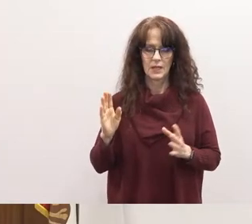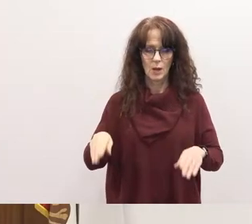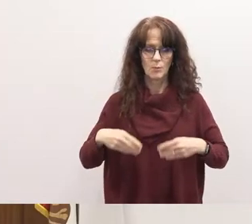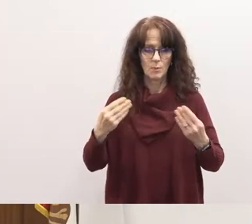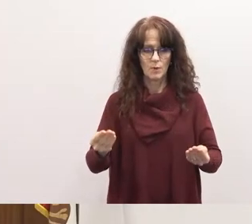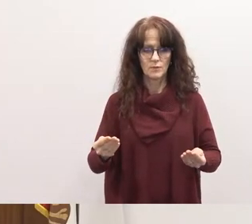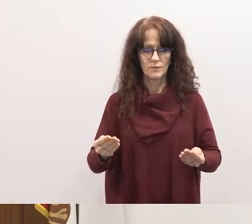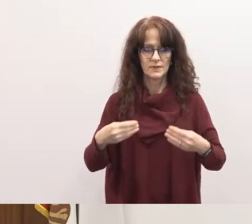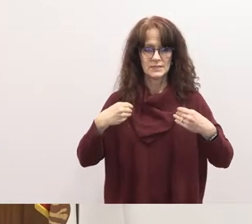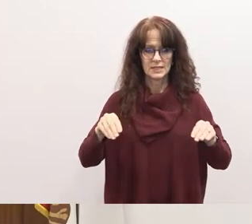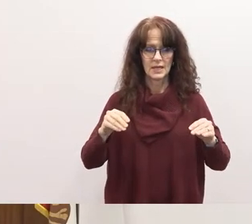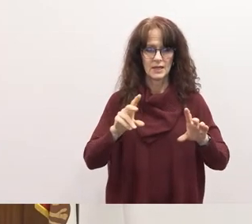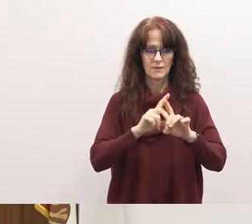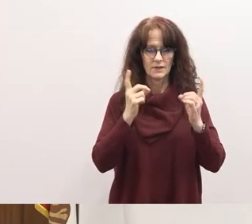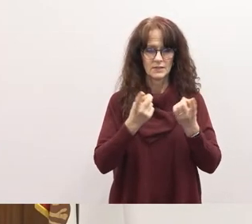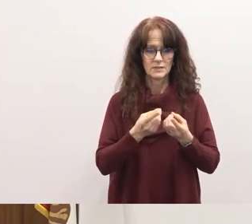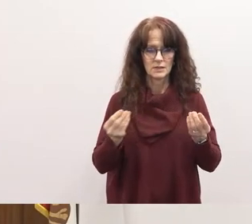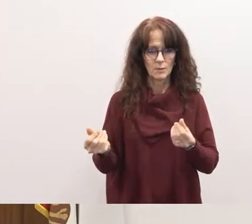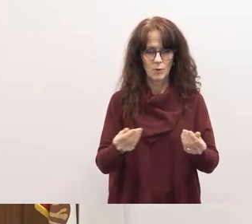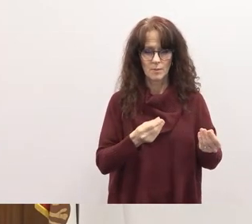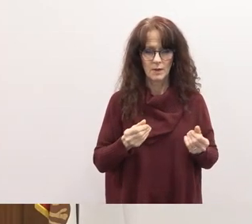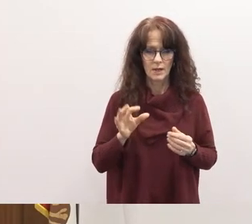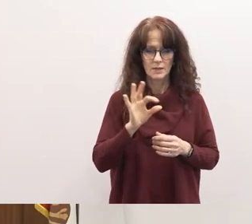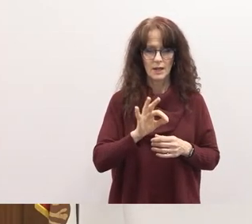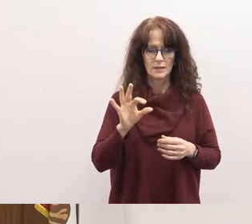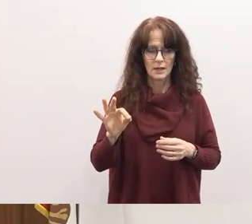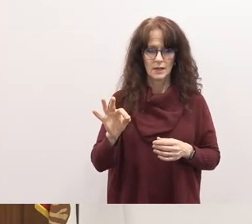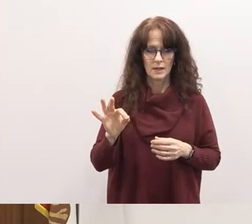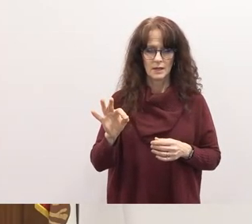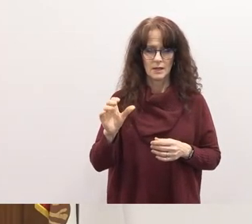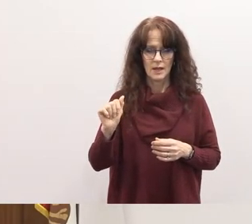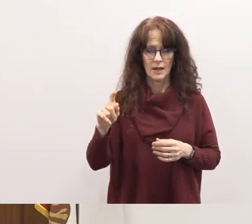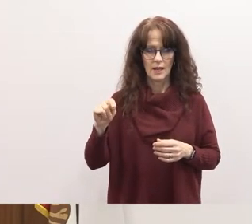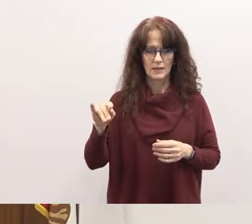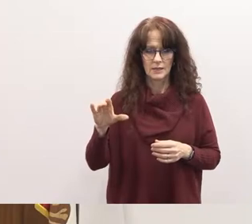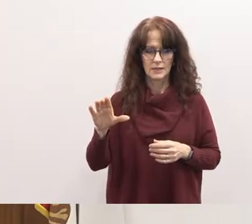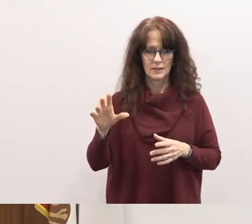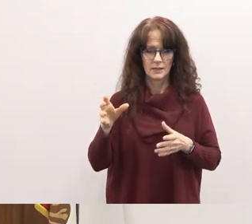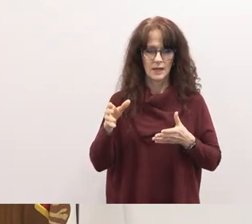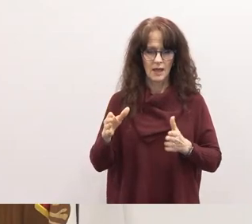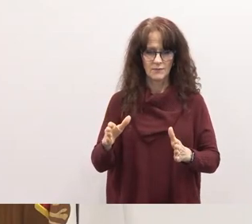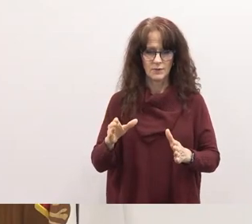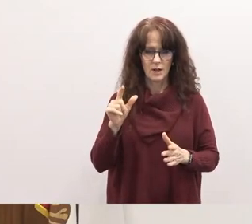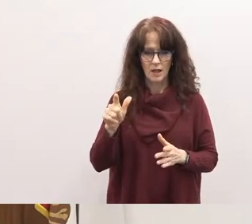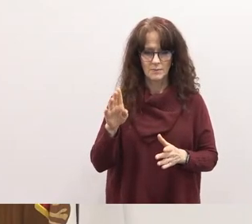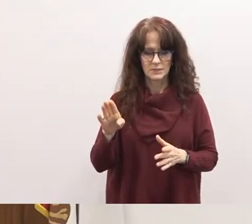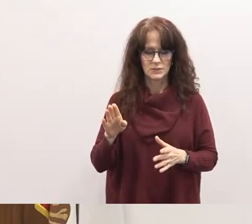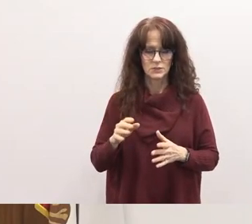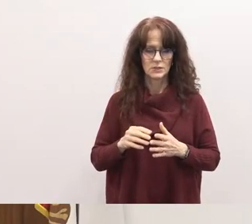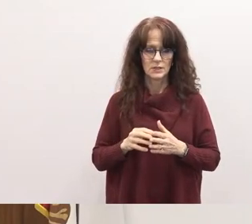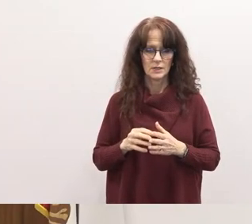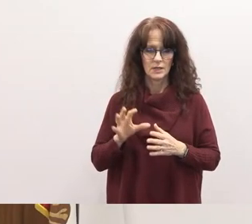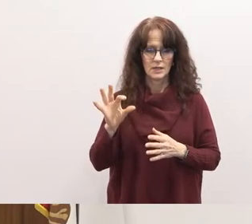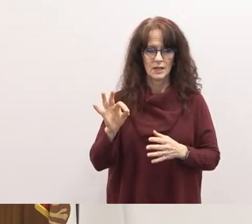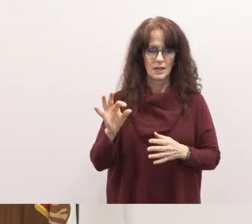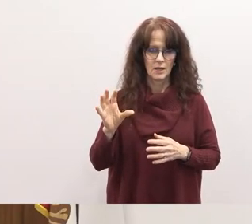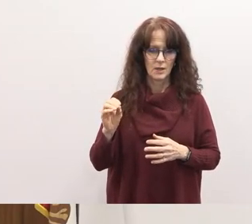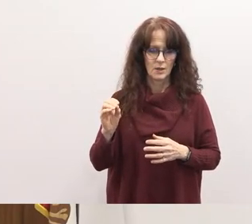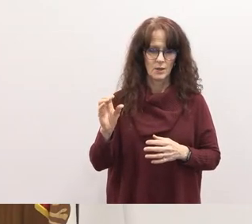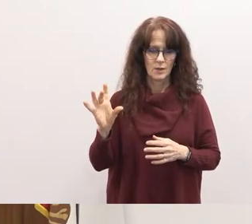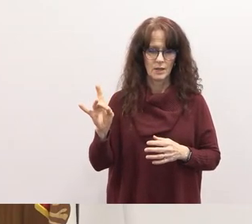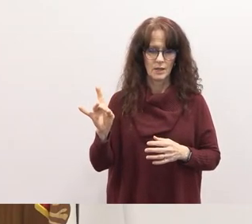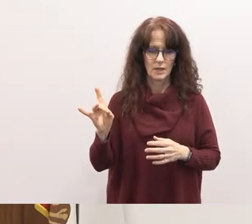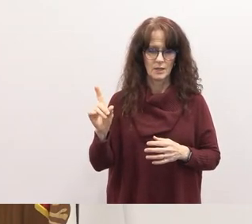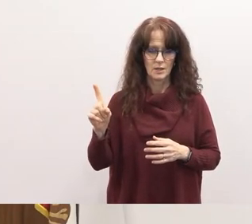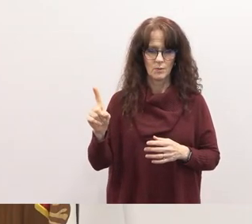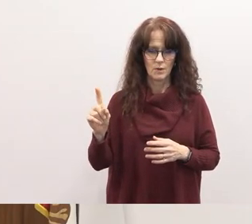proposals for the sale of district property at 999 Atlantic Avenue, Long Beach, California,